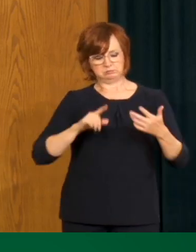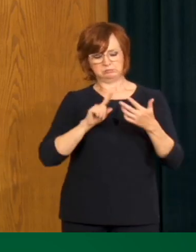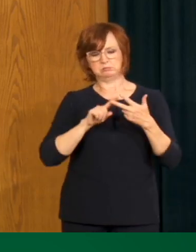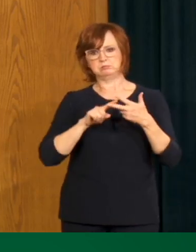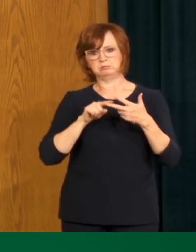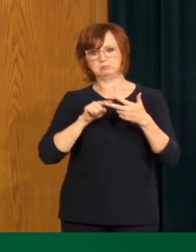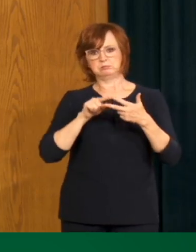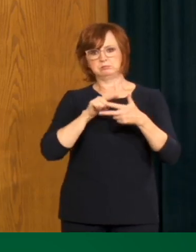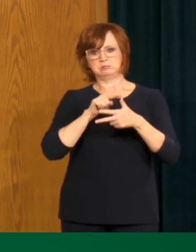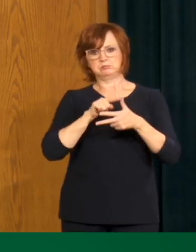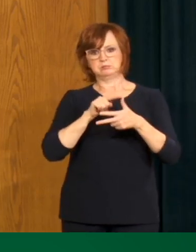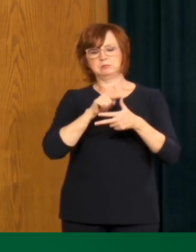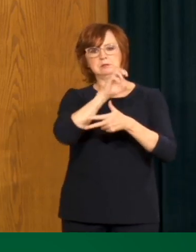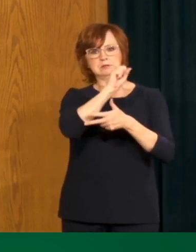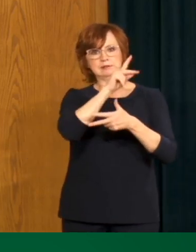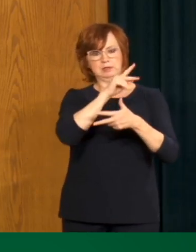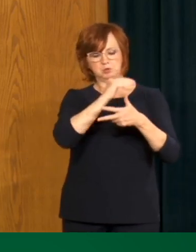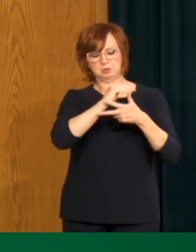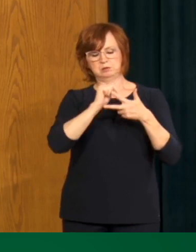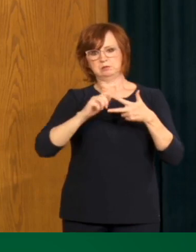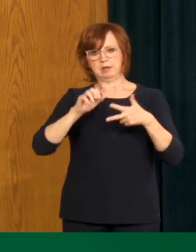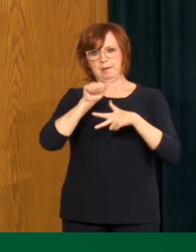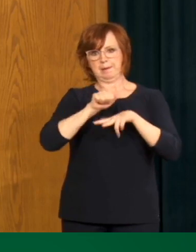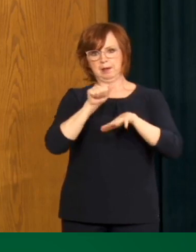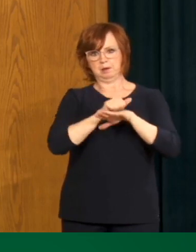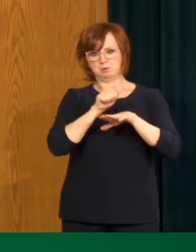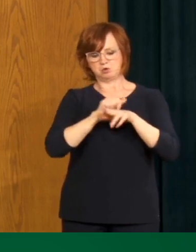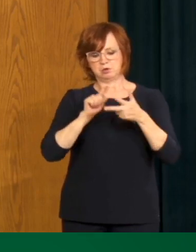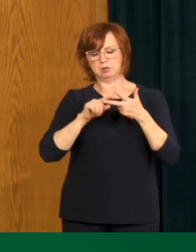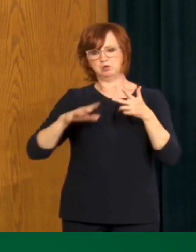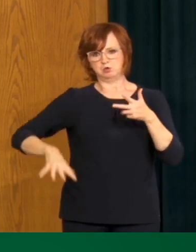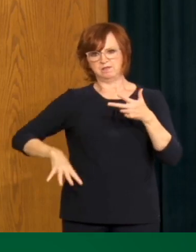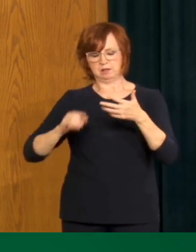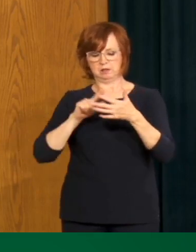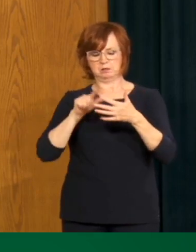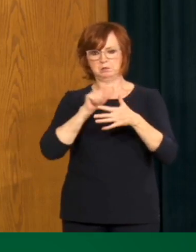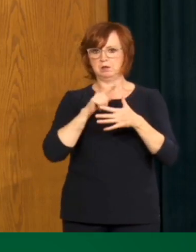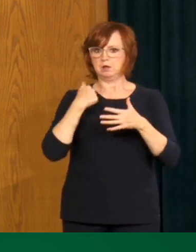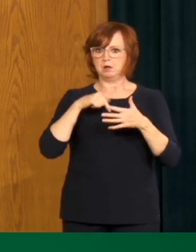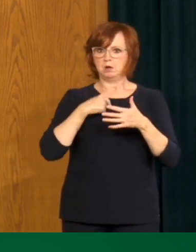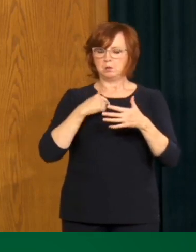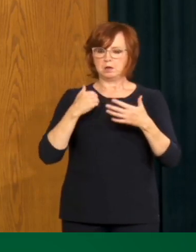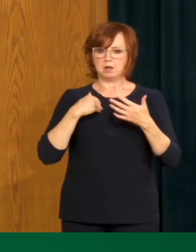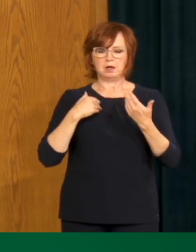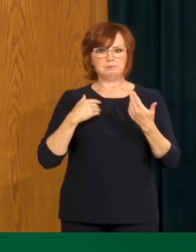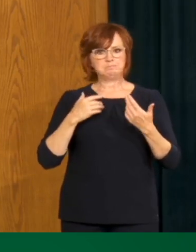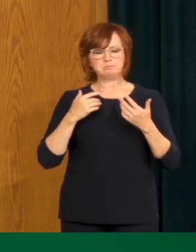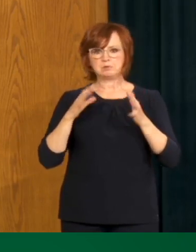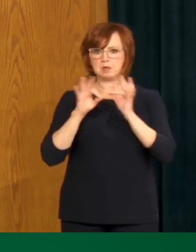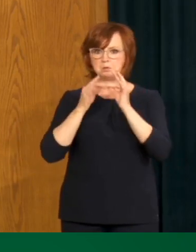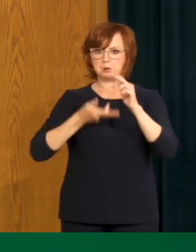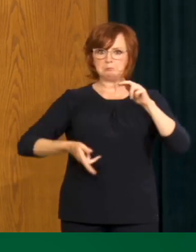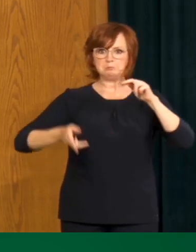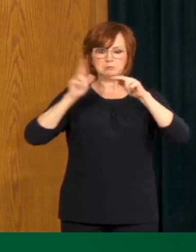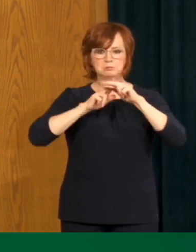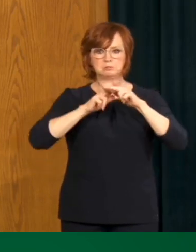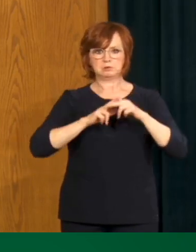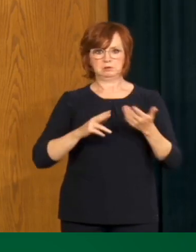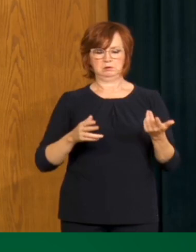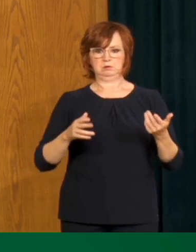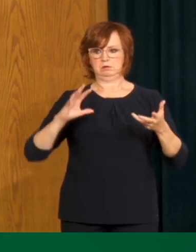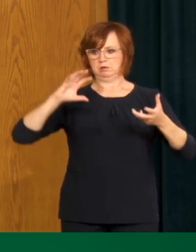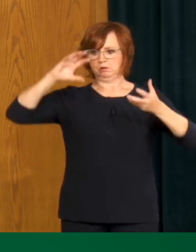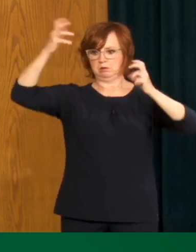by essentially what has turned out to be predatory pricing by other areas of the world in the energy industry, resulting in a few weeks of negative